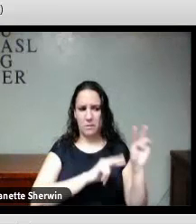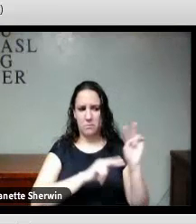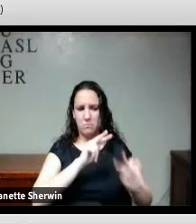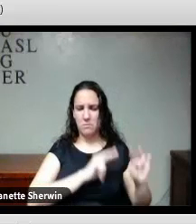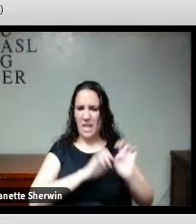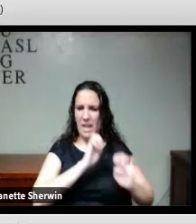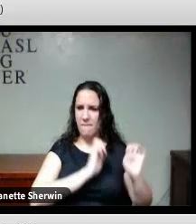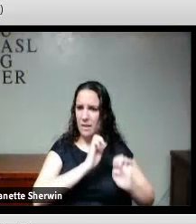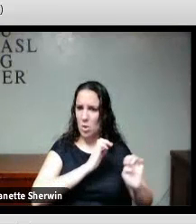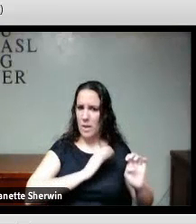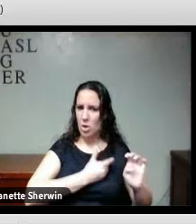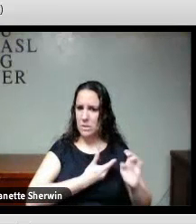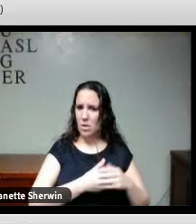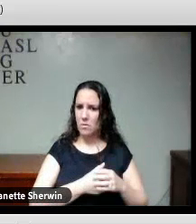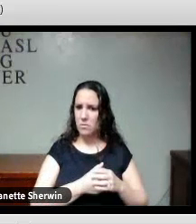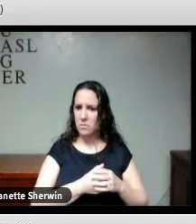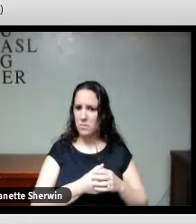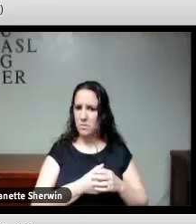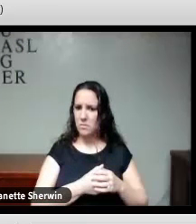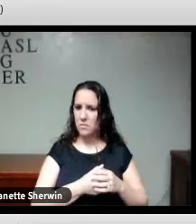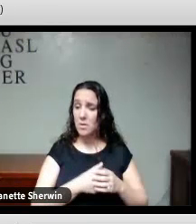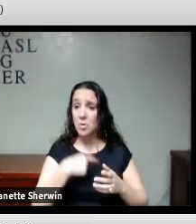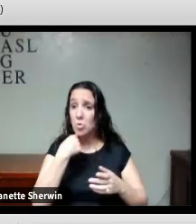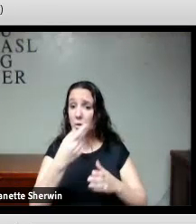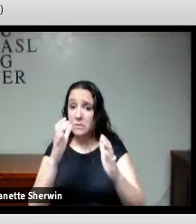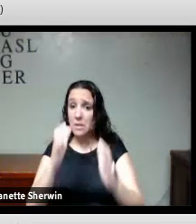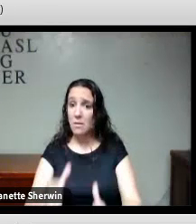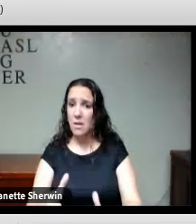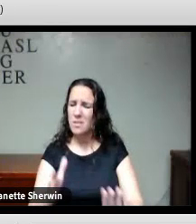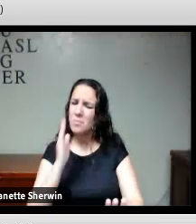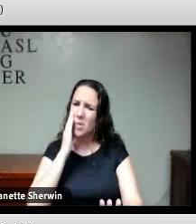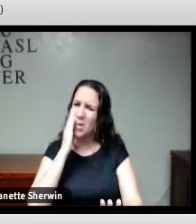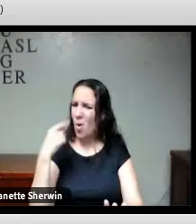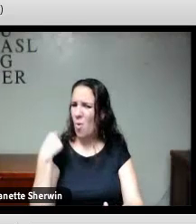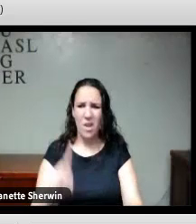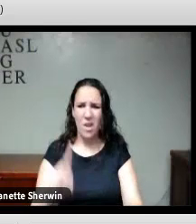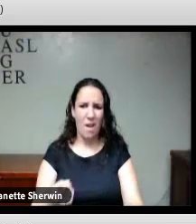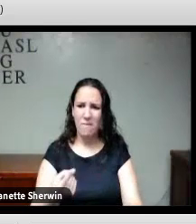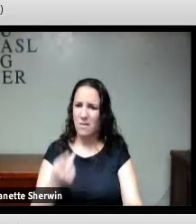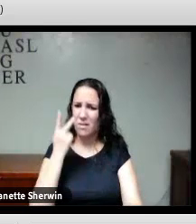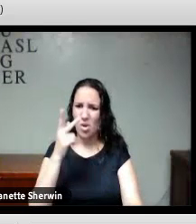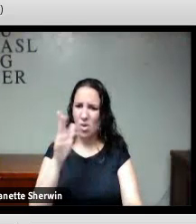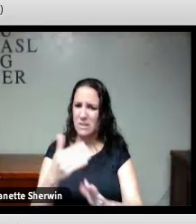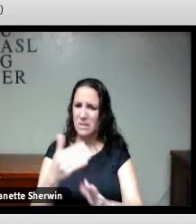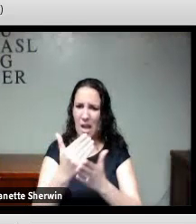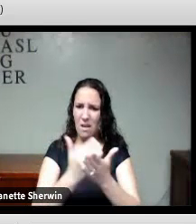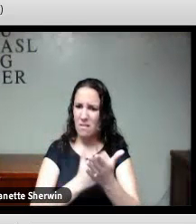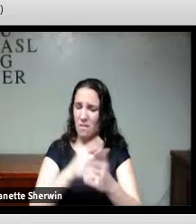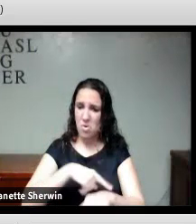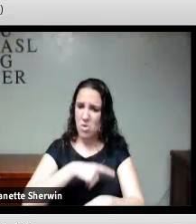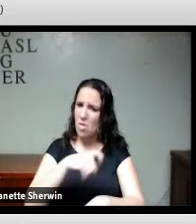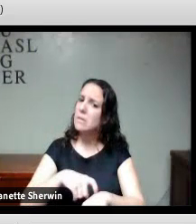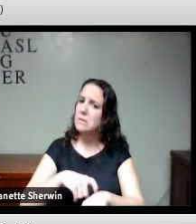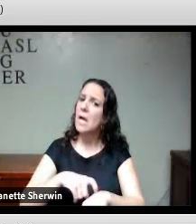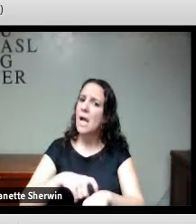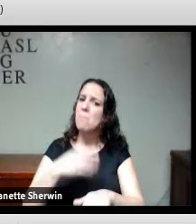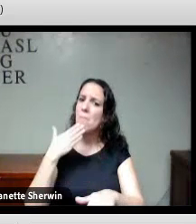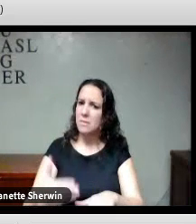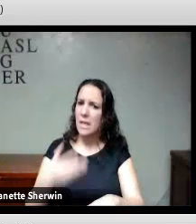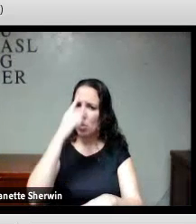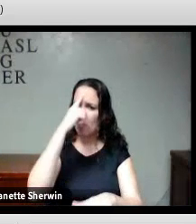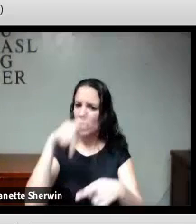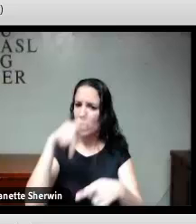that to a patron? You know, we've not looked at that for several years, and you've just given us an opportunity to do that. Thank you for that.